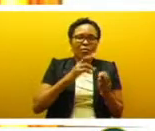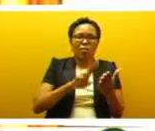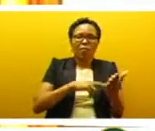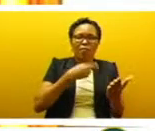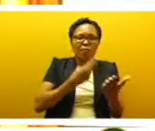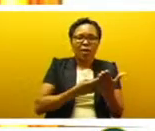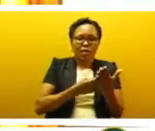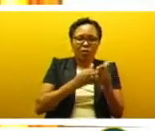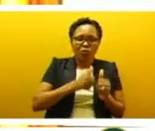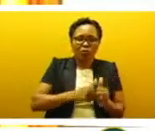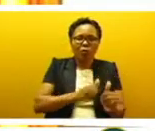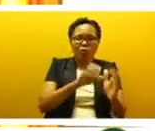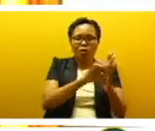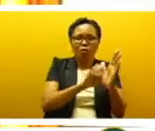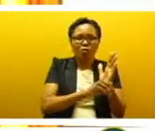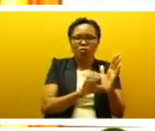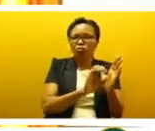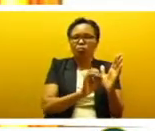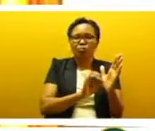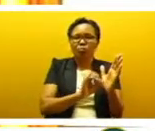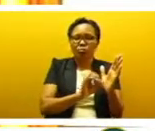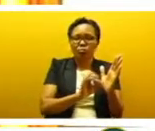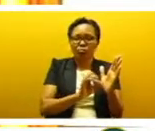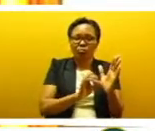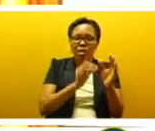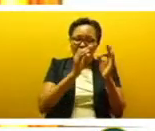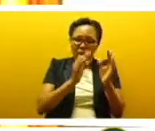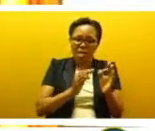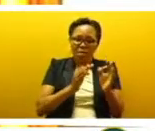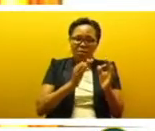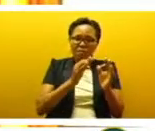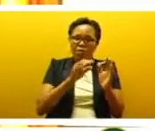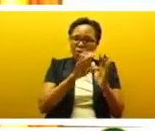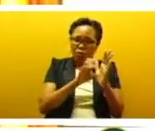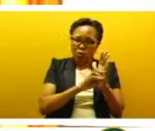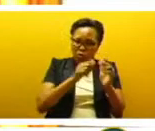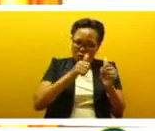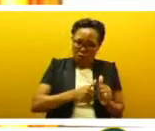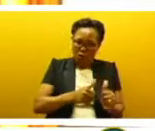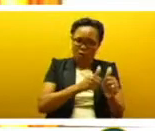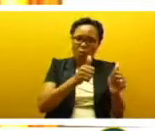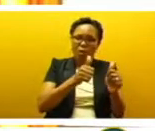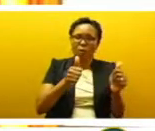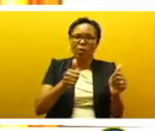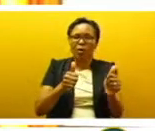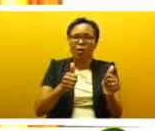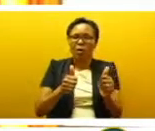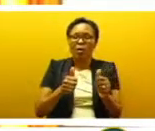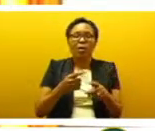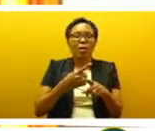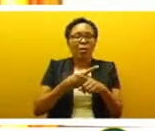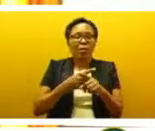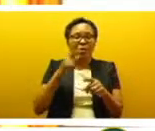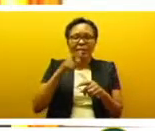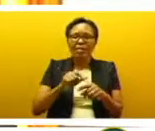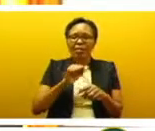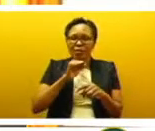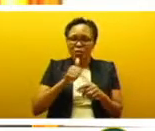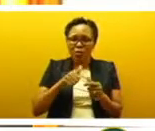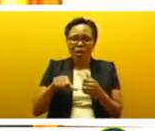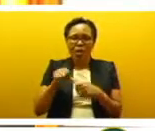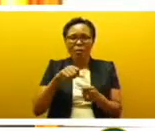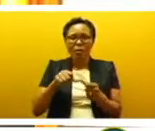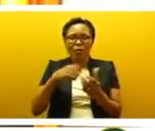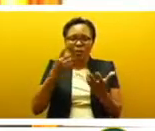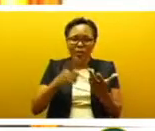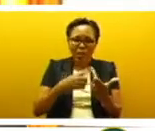that undermine the process and therefore make it unconstitutional. Because this is no longer about